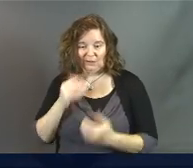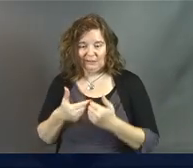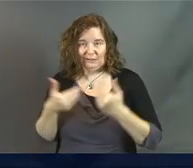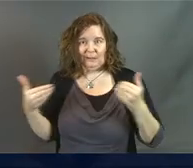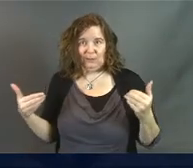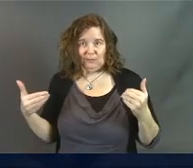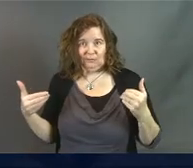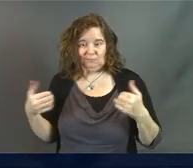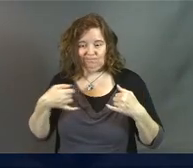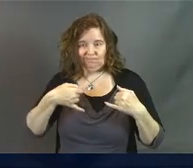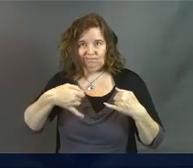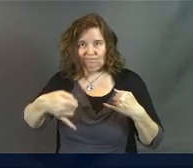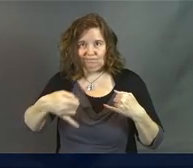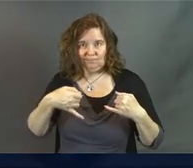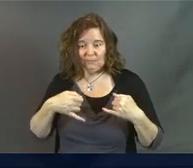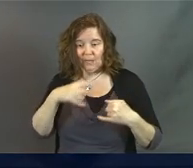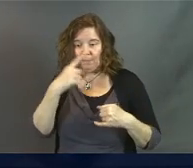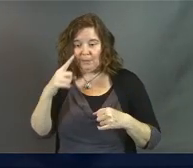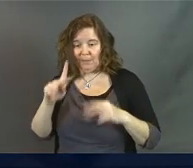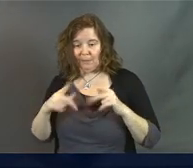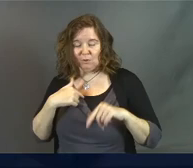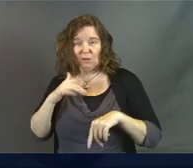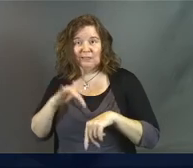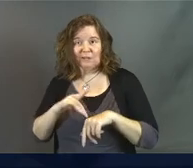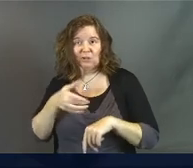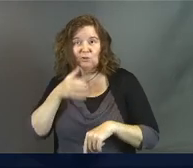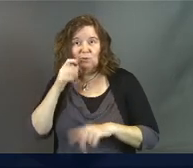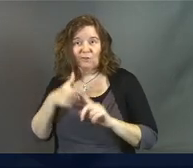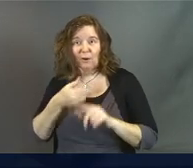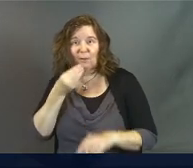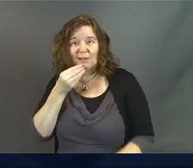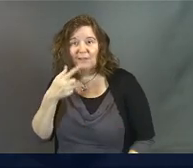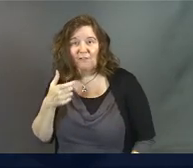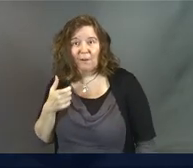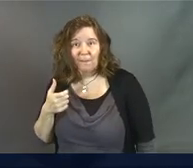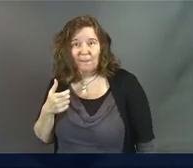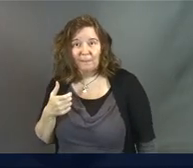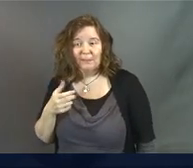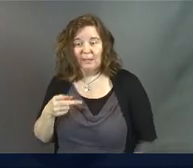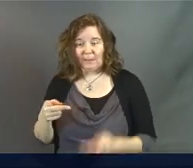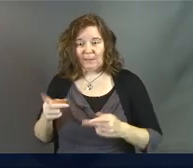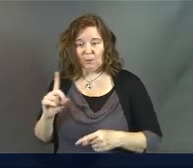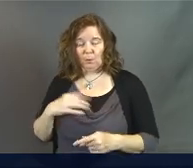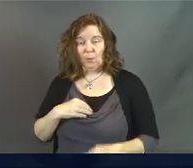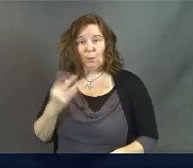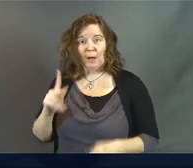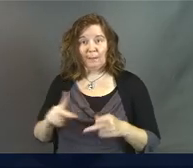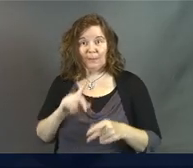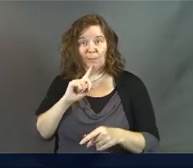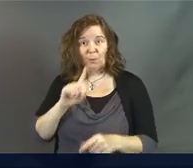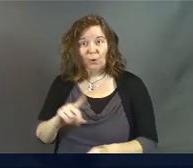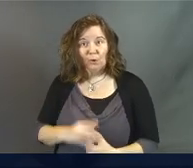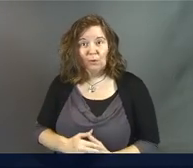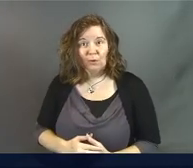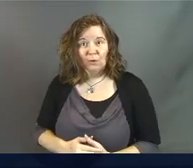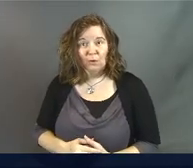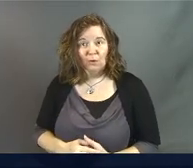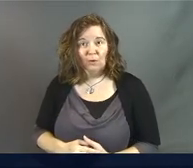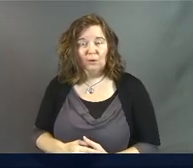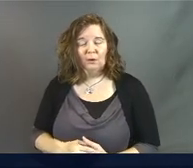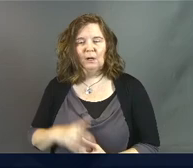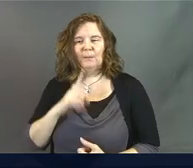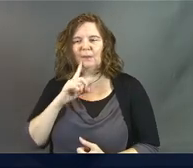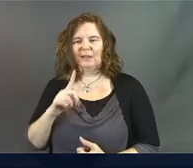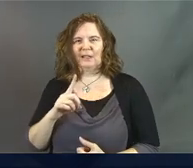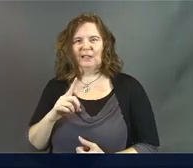where black people could not touch or drink from or eat from places where white people were?